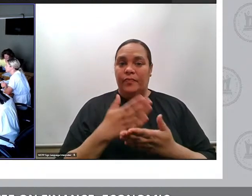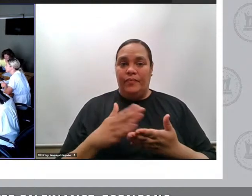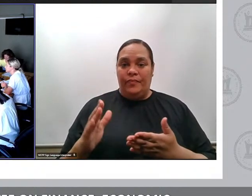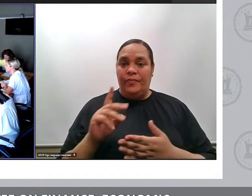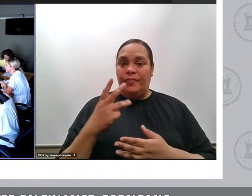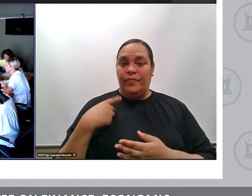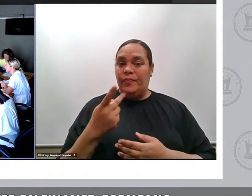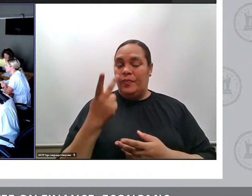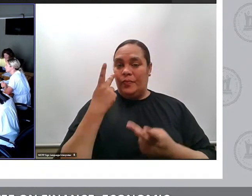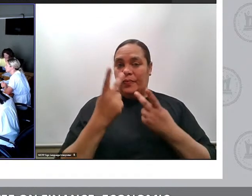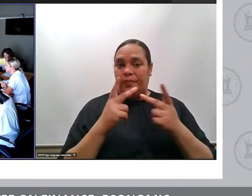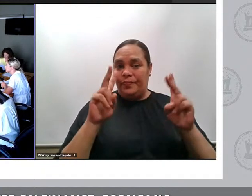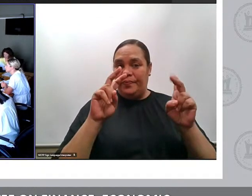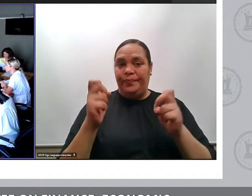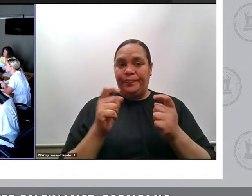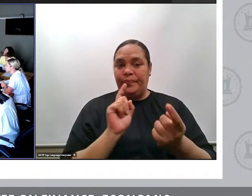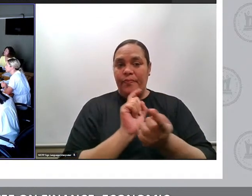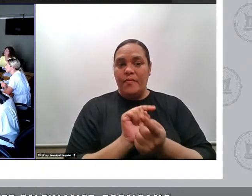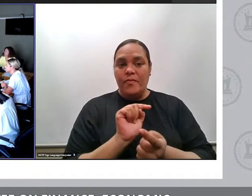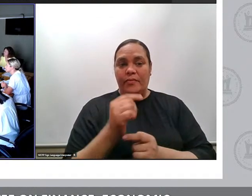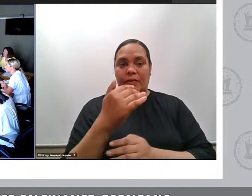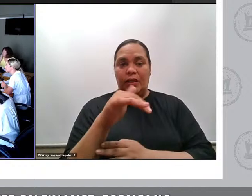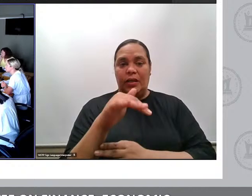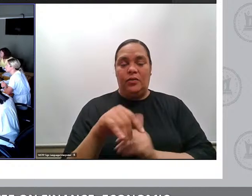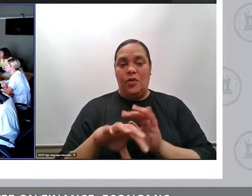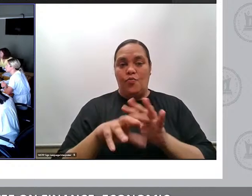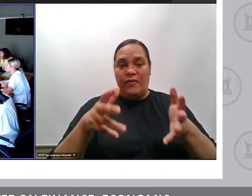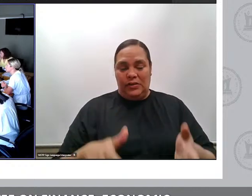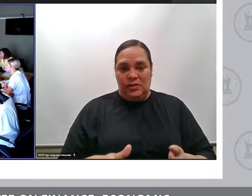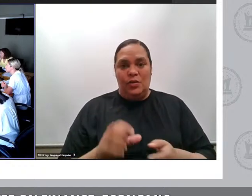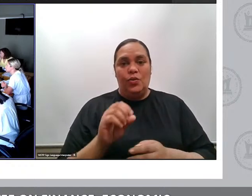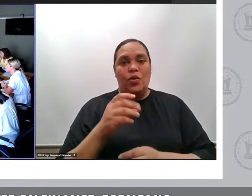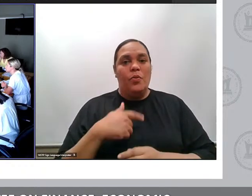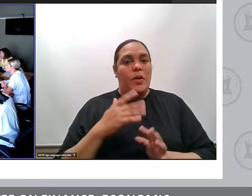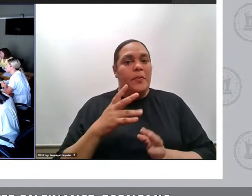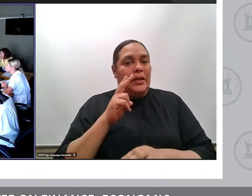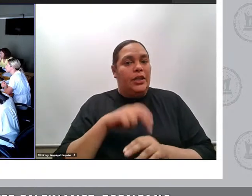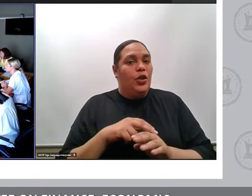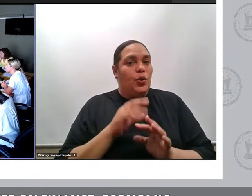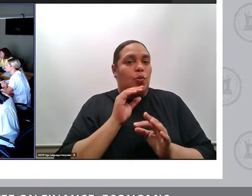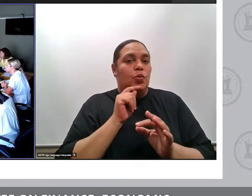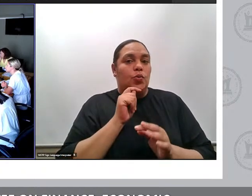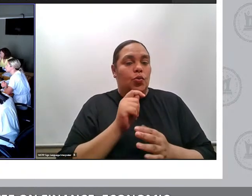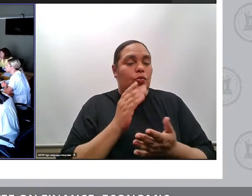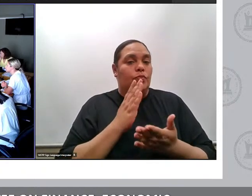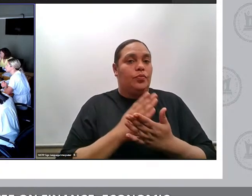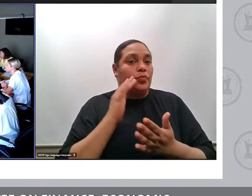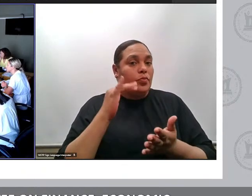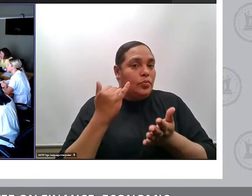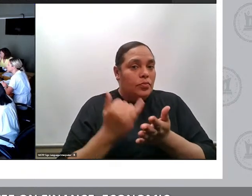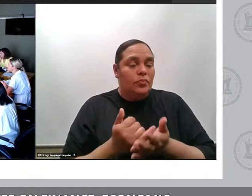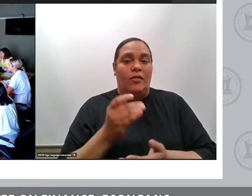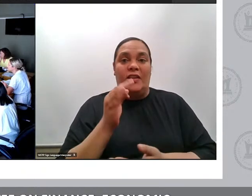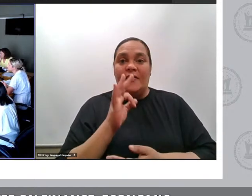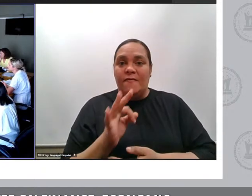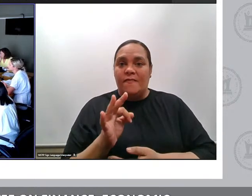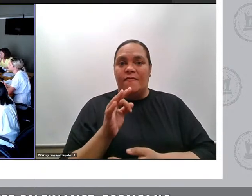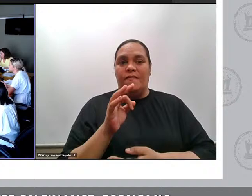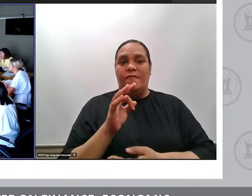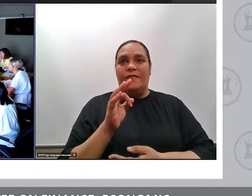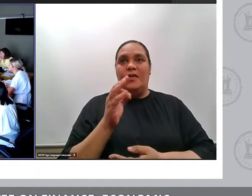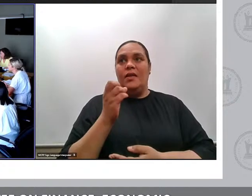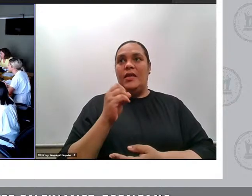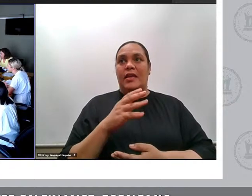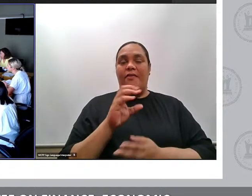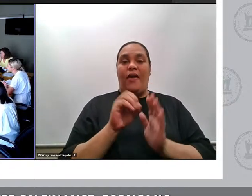you have cited the issue of an address which is outside the province. So I just need verification or confirmation if the